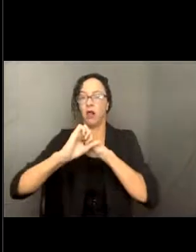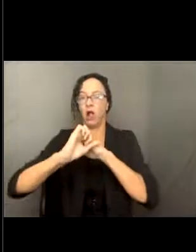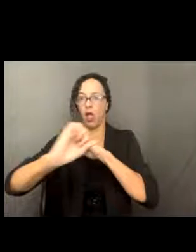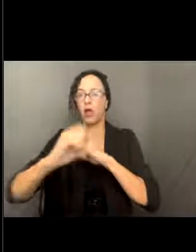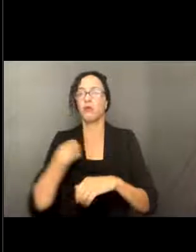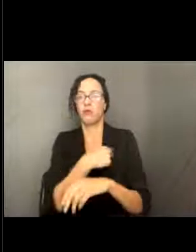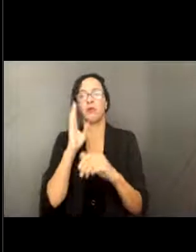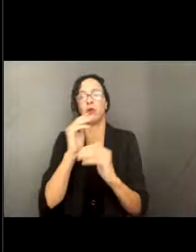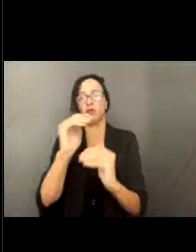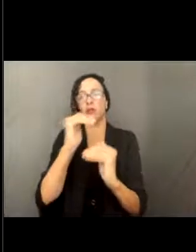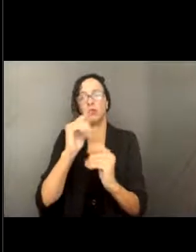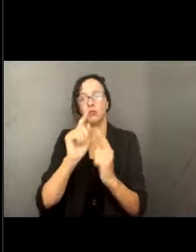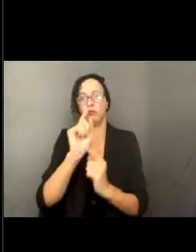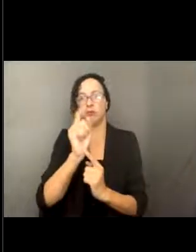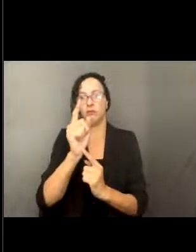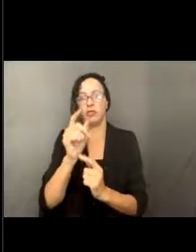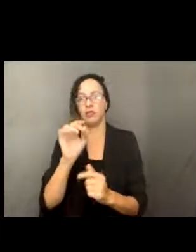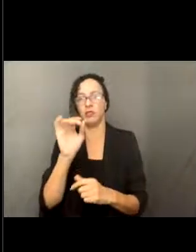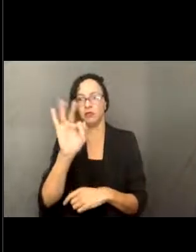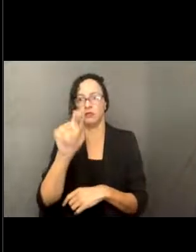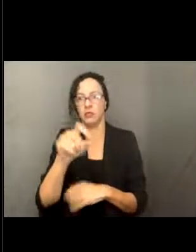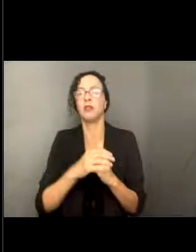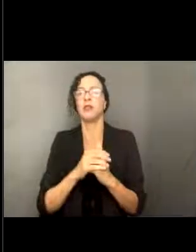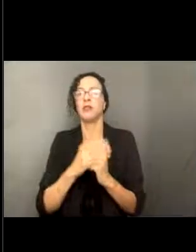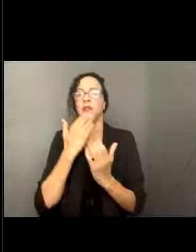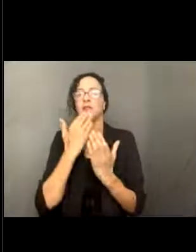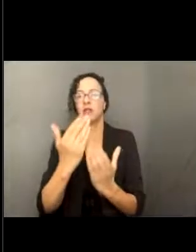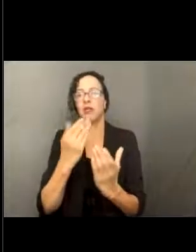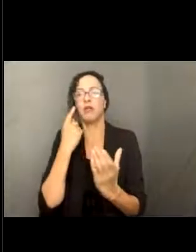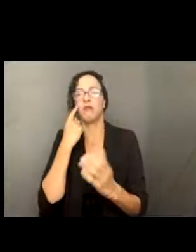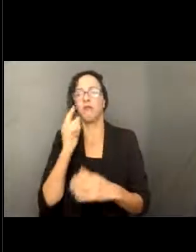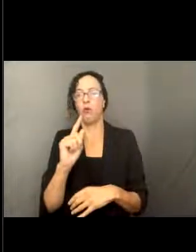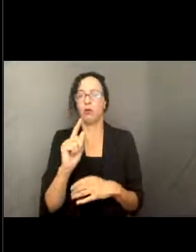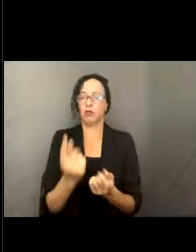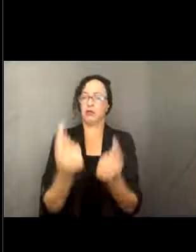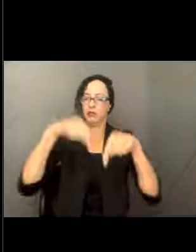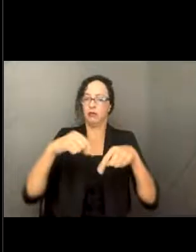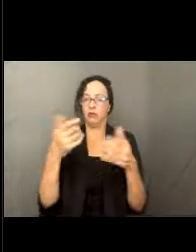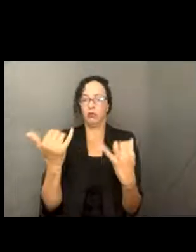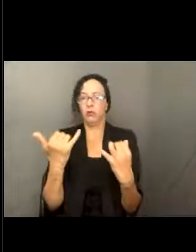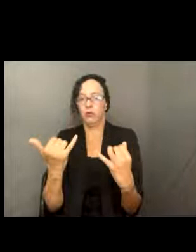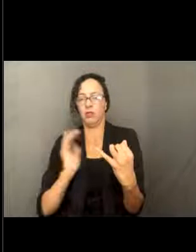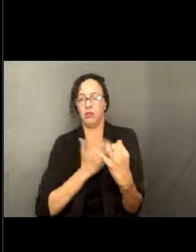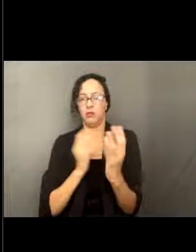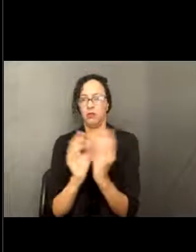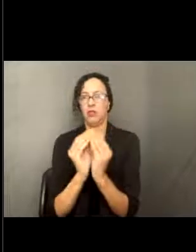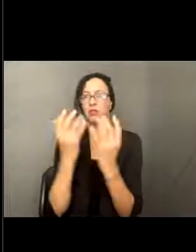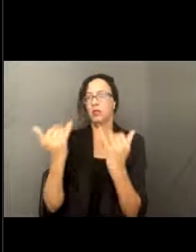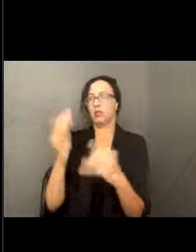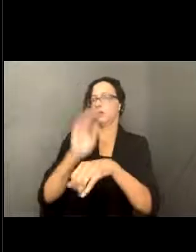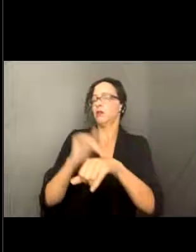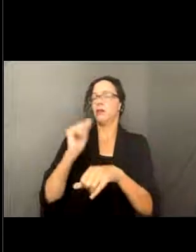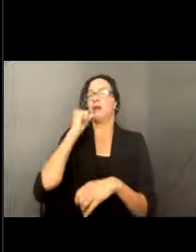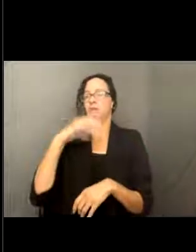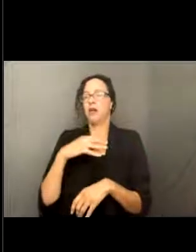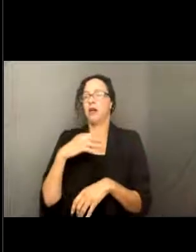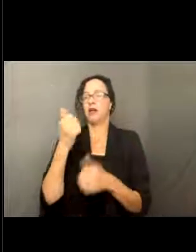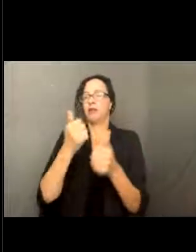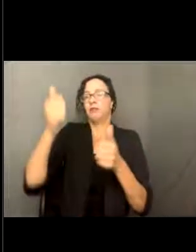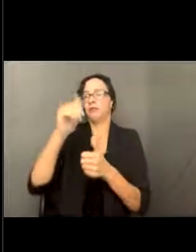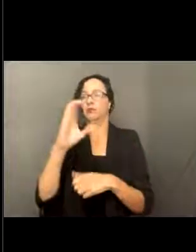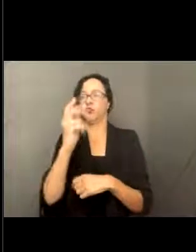time is valuable and we appreciate you sharing some of it with us. Thank you, Madam Chair. Thank you, Douglas. And now we will turn to